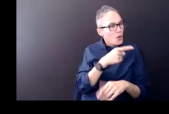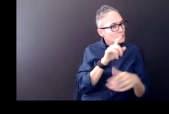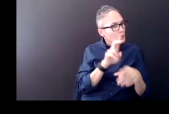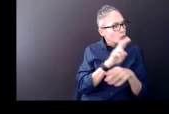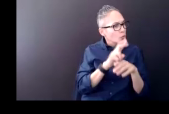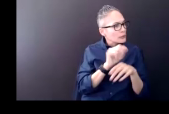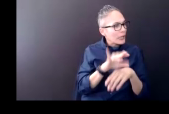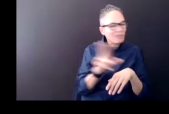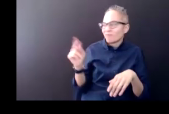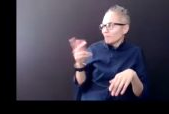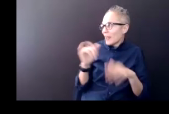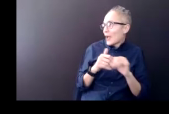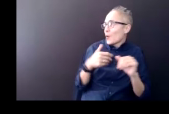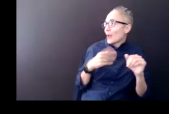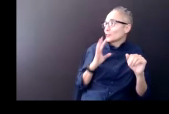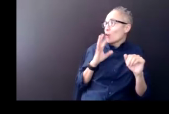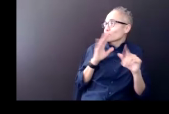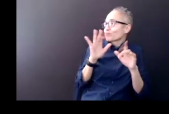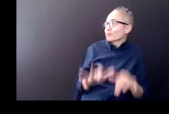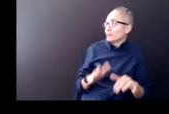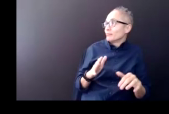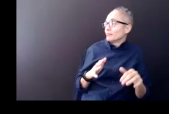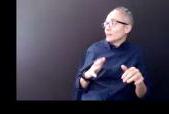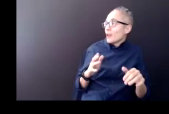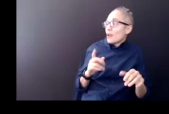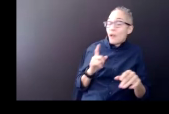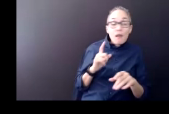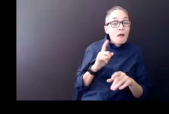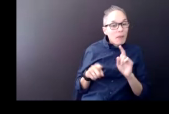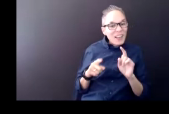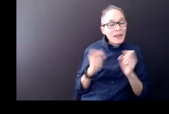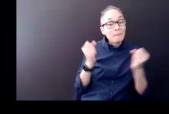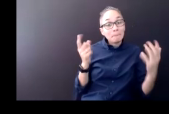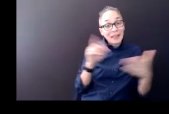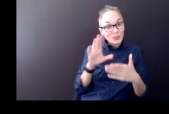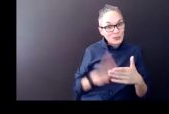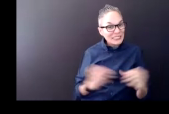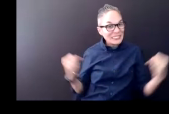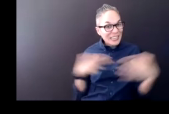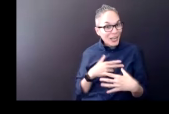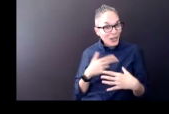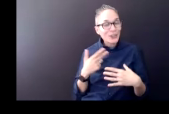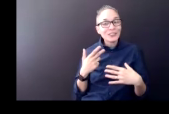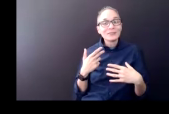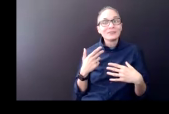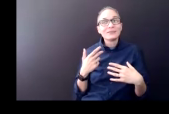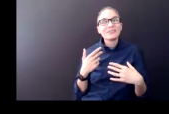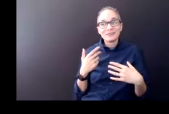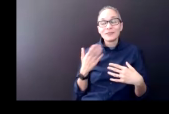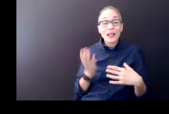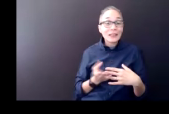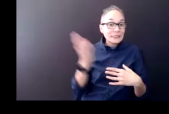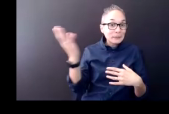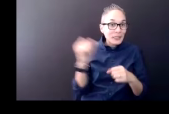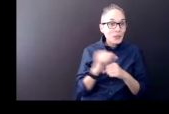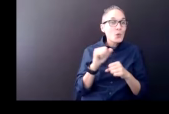AI? And they're like, no, this is just how I talk, or, this is the methodology. But there, a lot of students are even scared, of like submitting